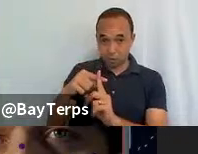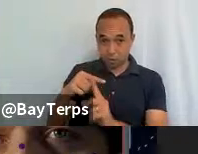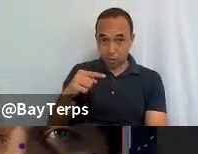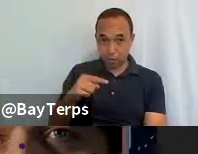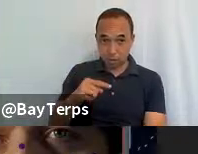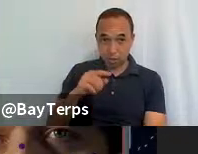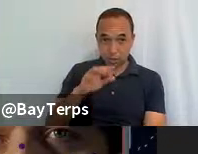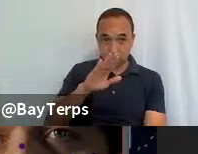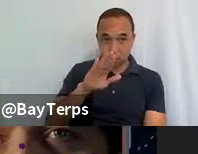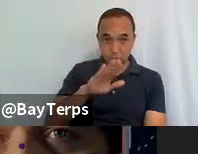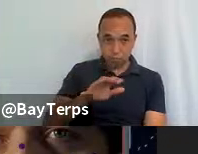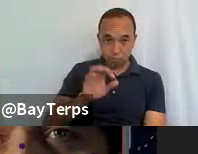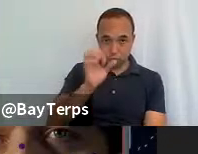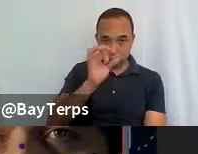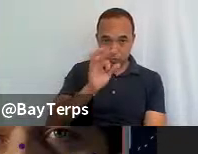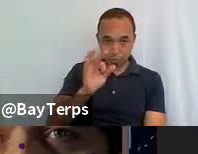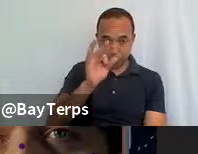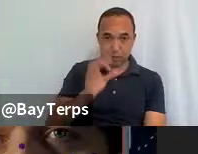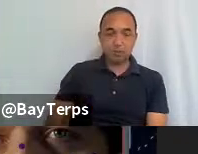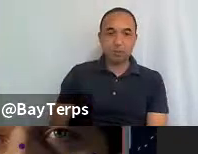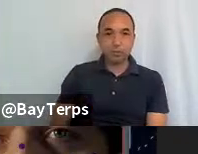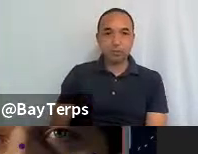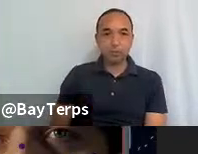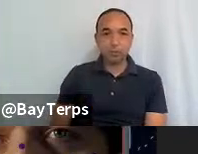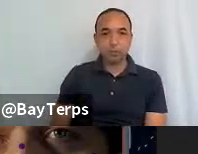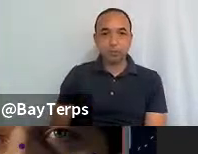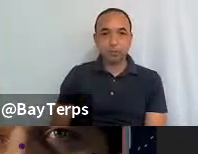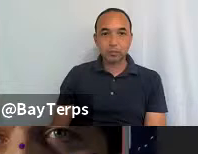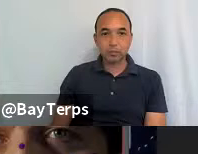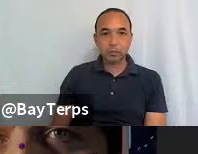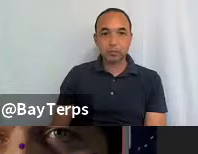I'm cloning those pixels over here.